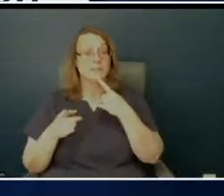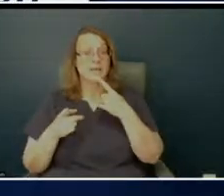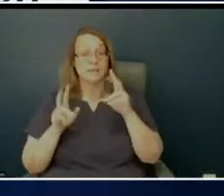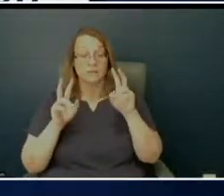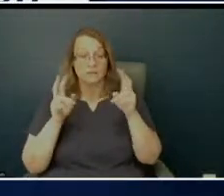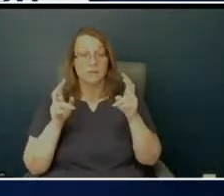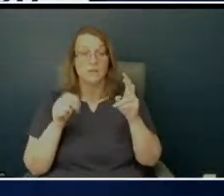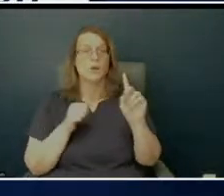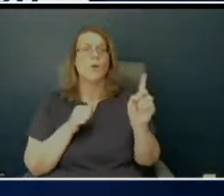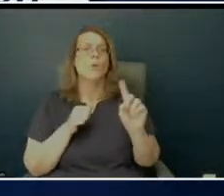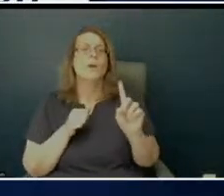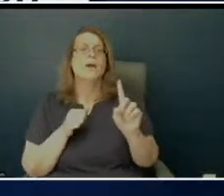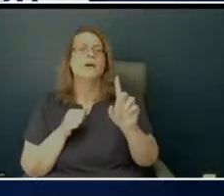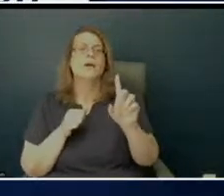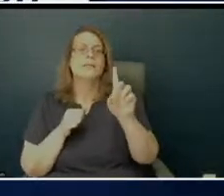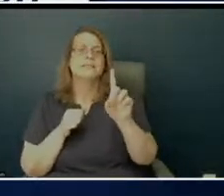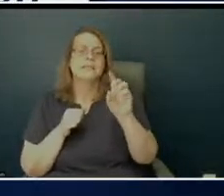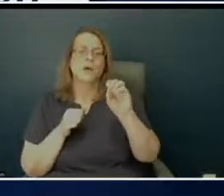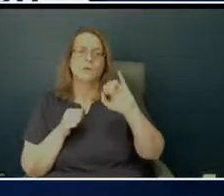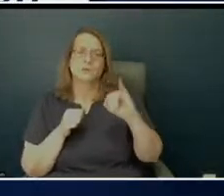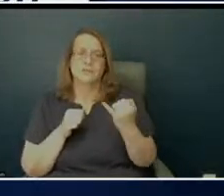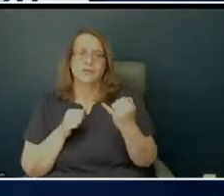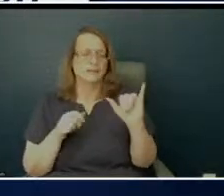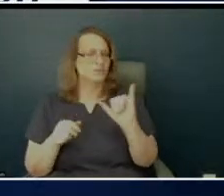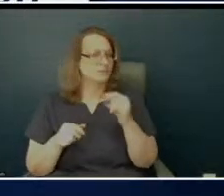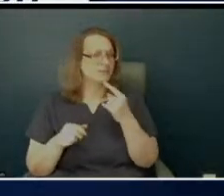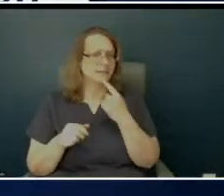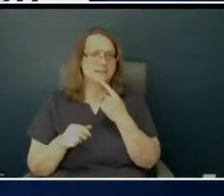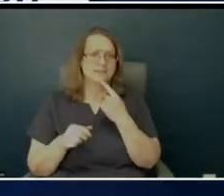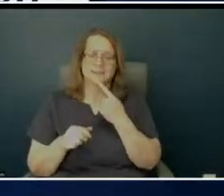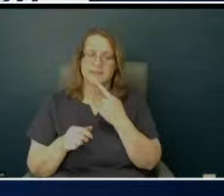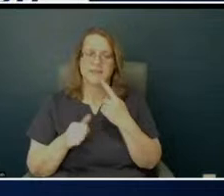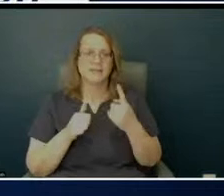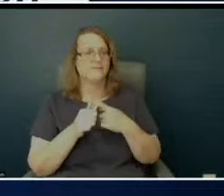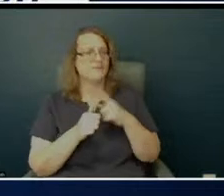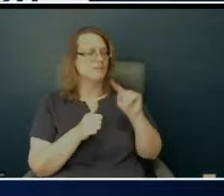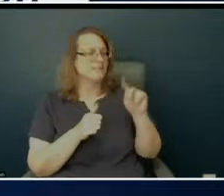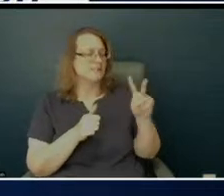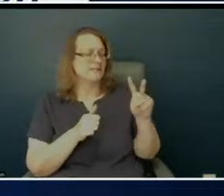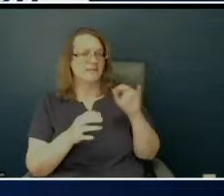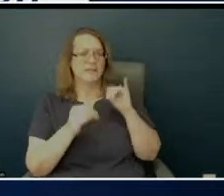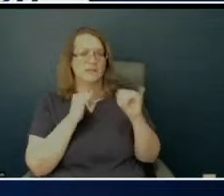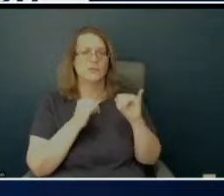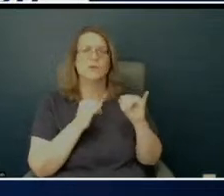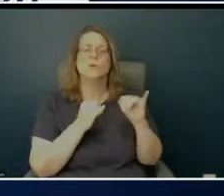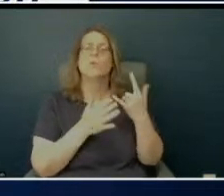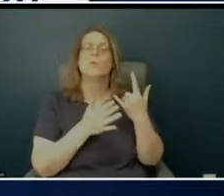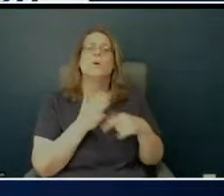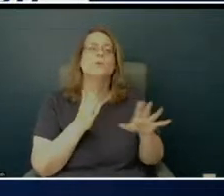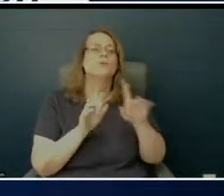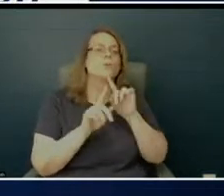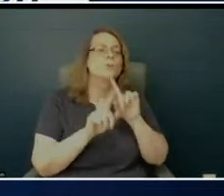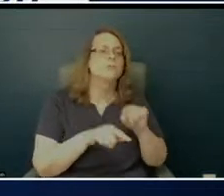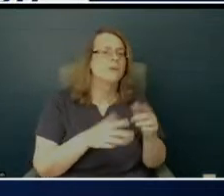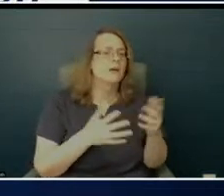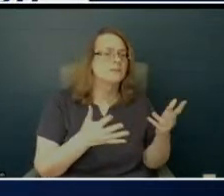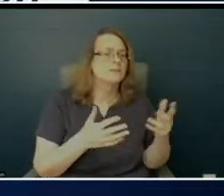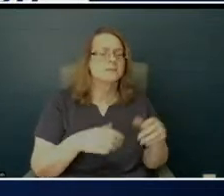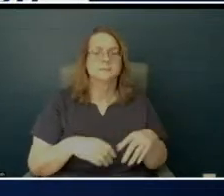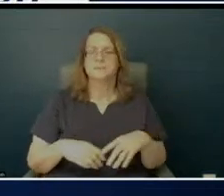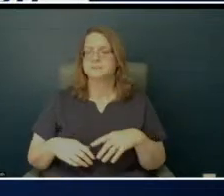"Where's DOJ?" just like we heard him say in his first television interview. How did you respond to that? So